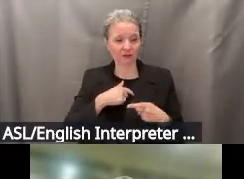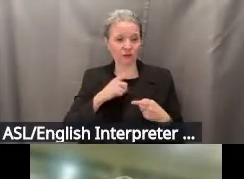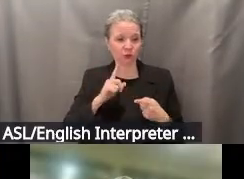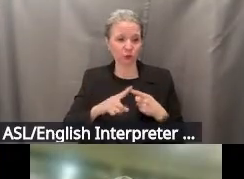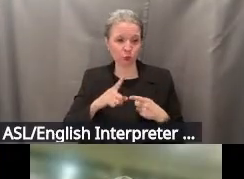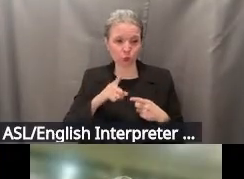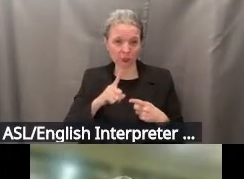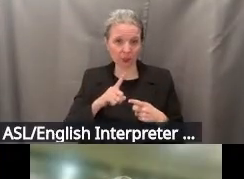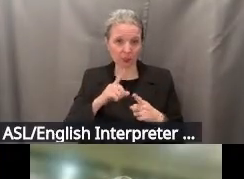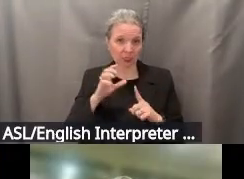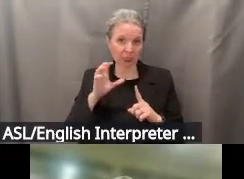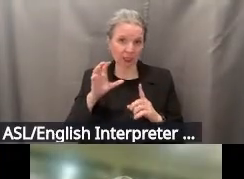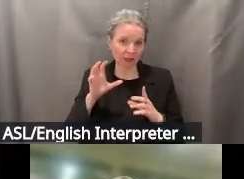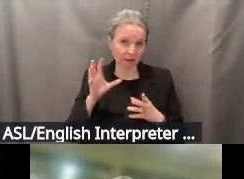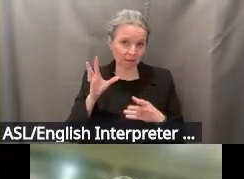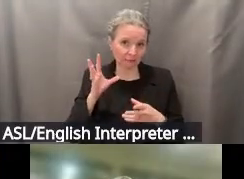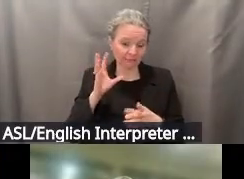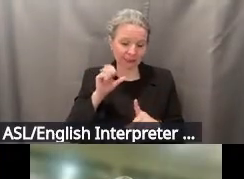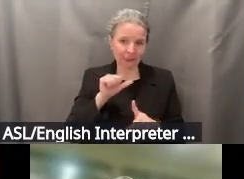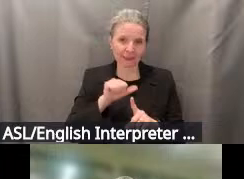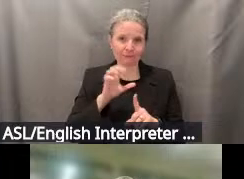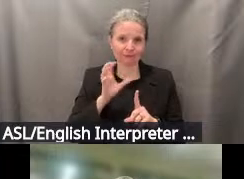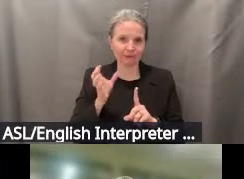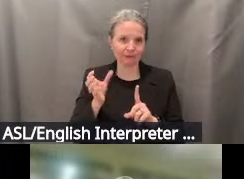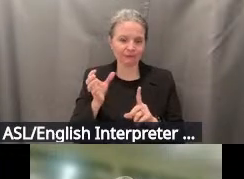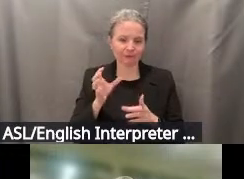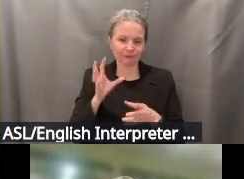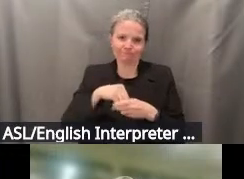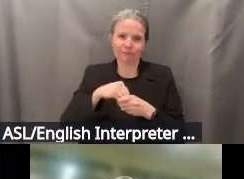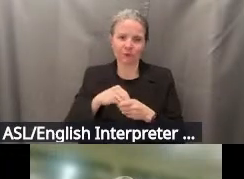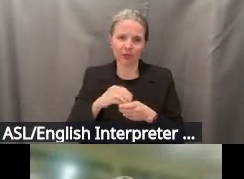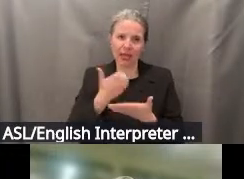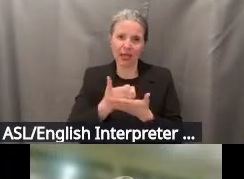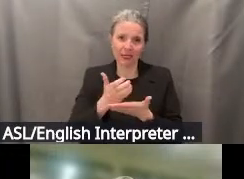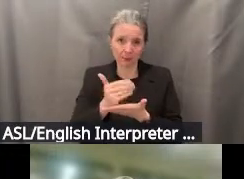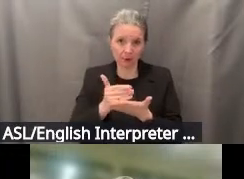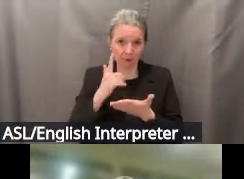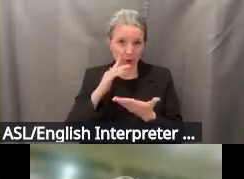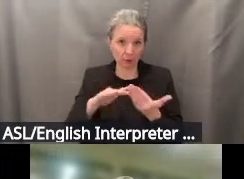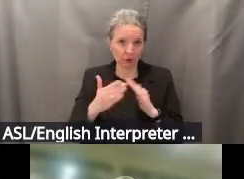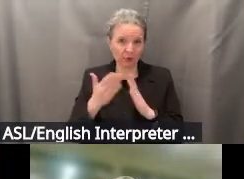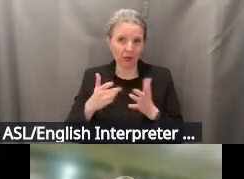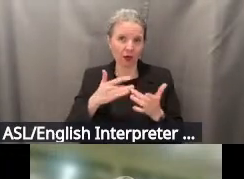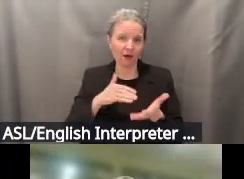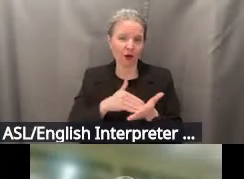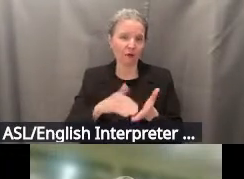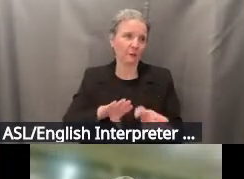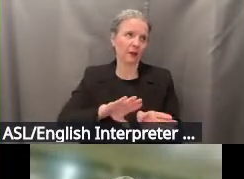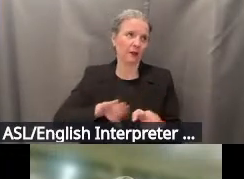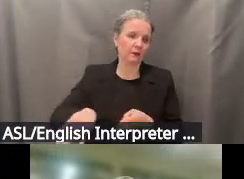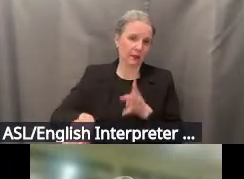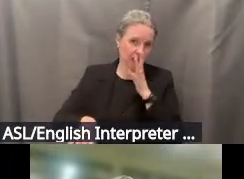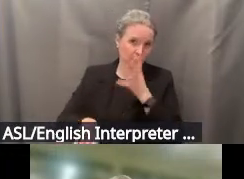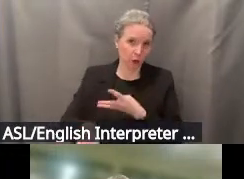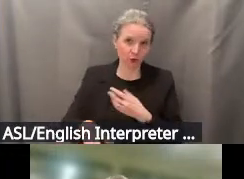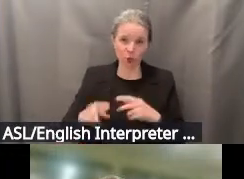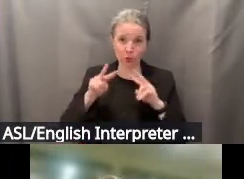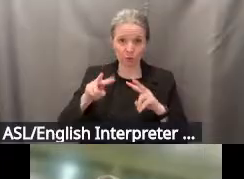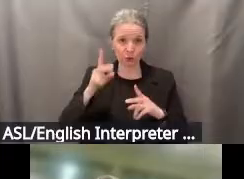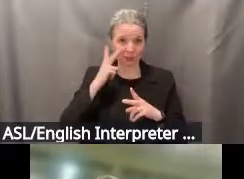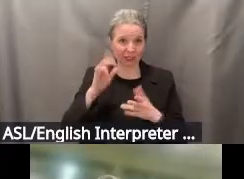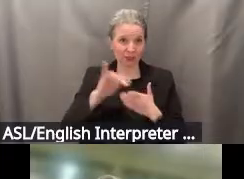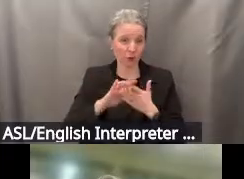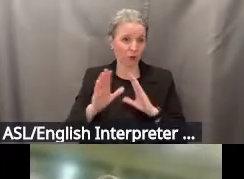really capture the economic aspect for our communities that have often been left out. And so look forward to seeing